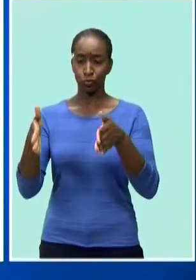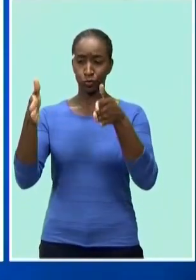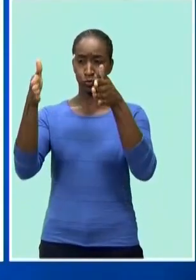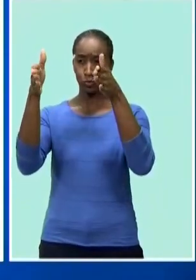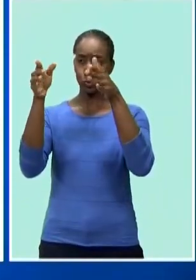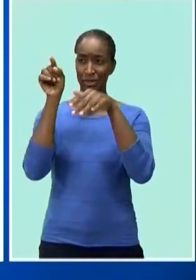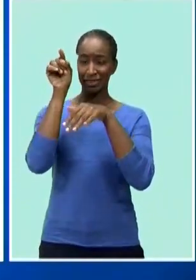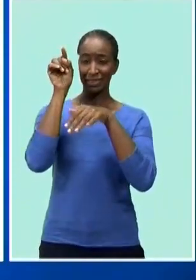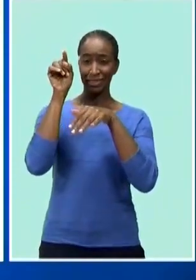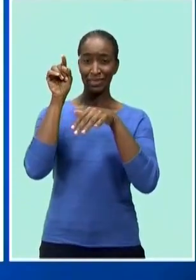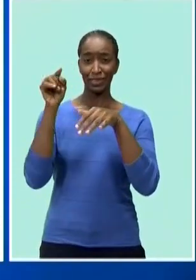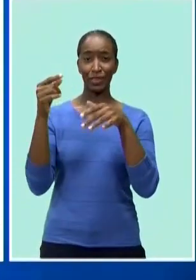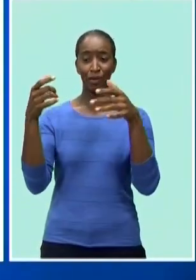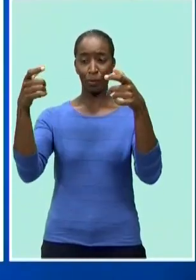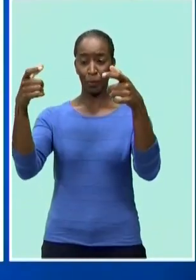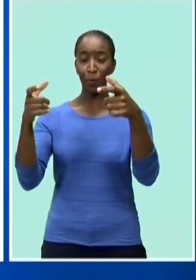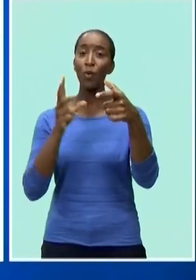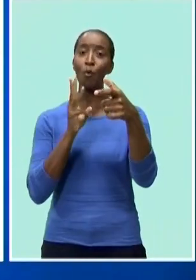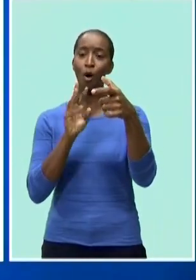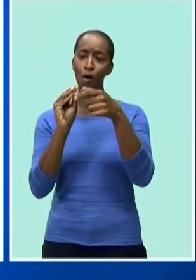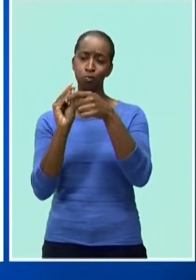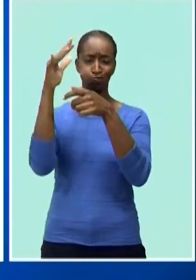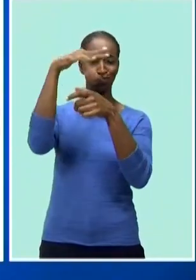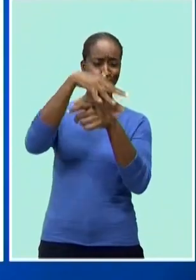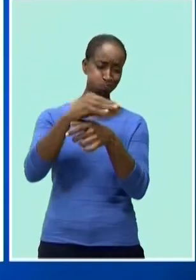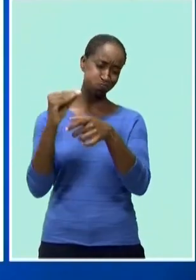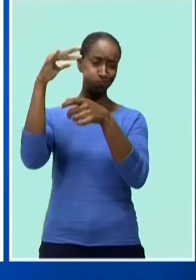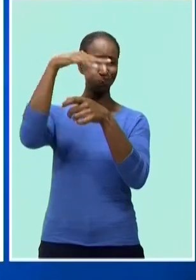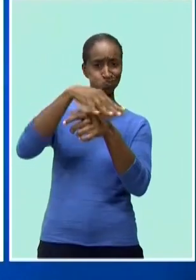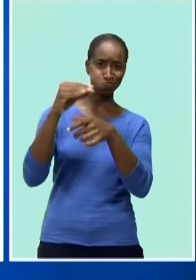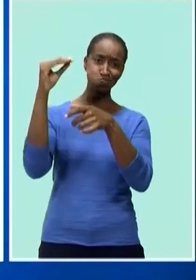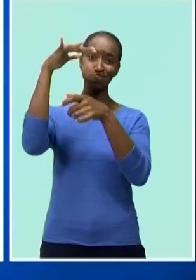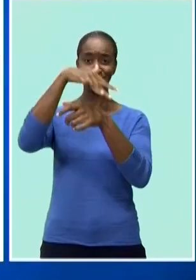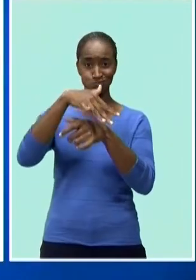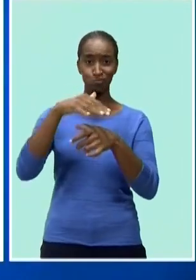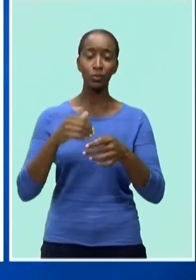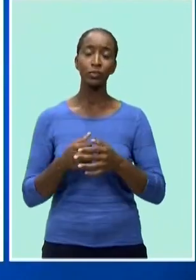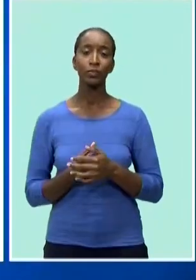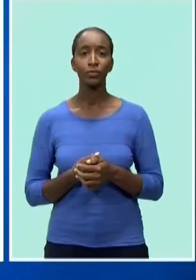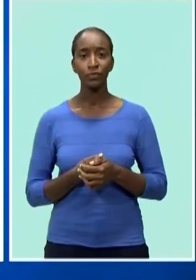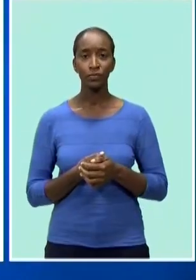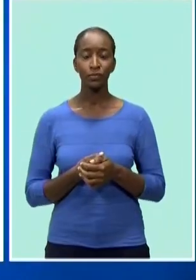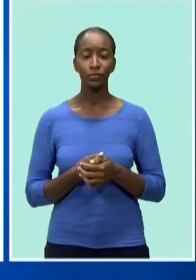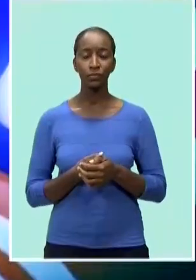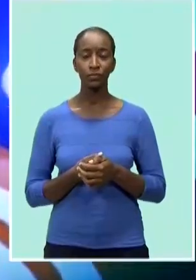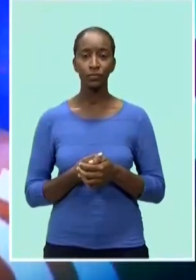from a rooftop pool in a high-rise building during one of the tremors.